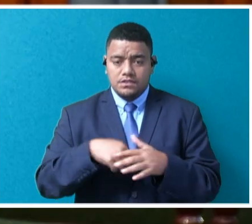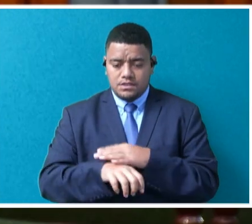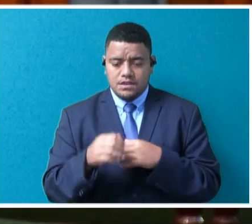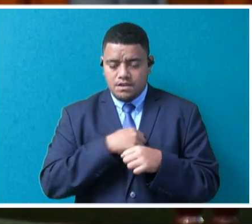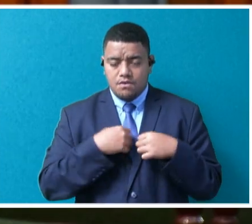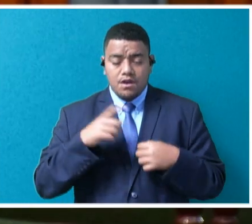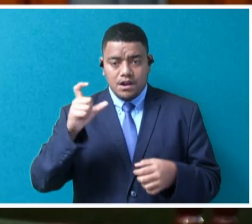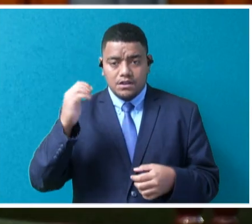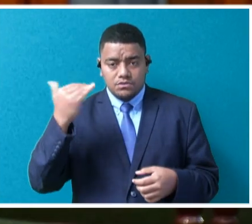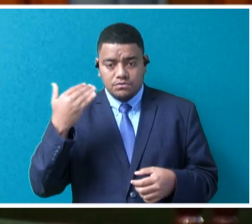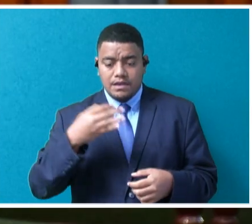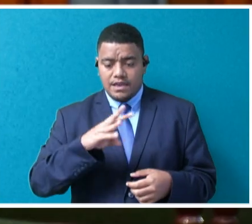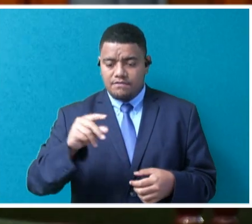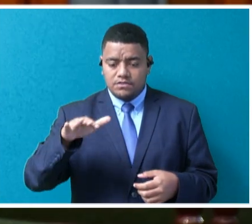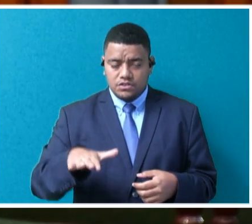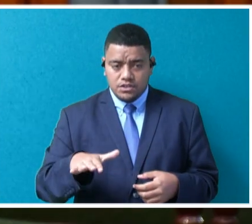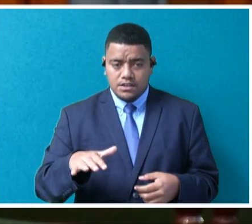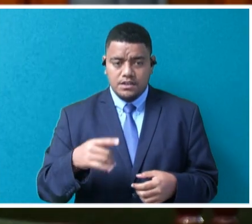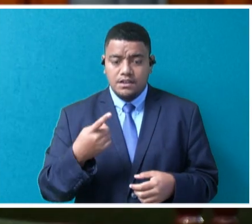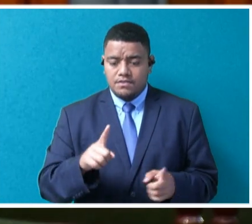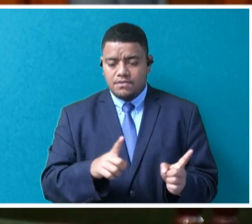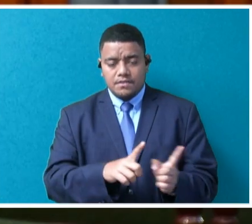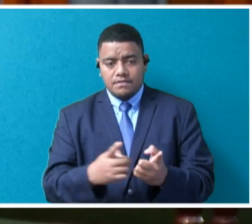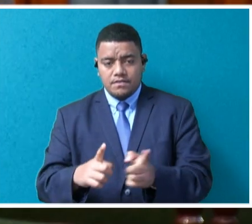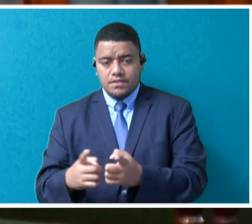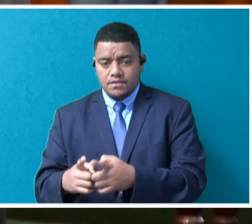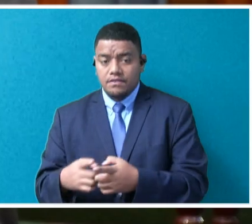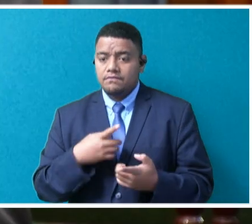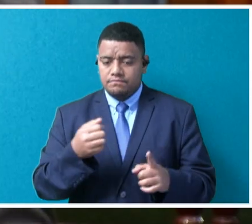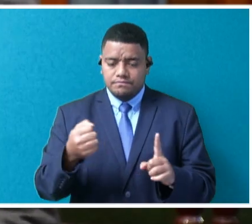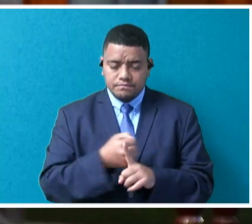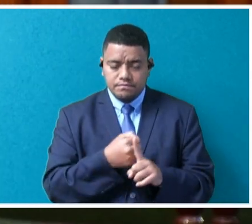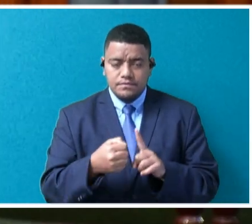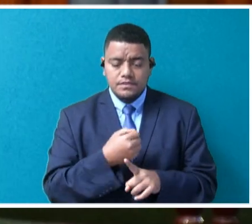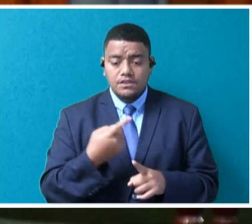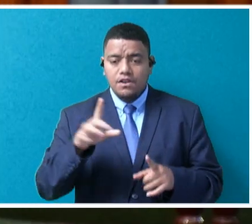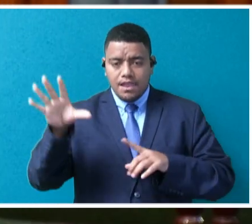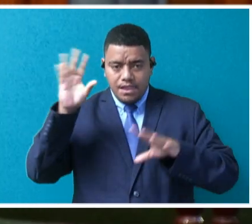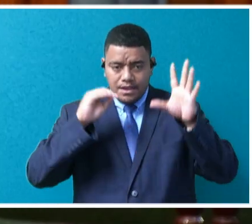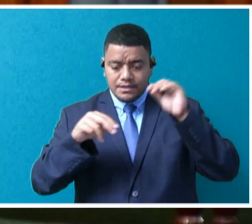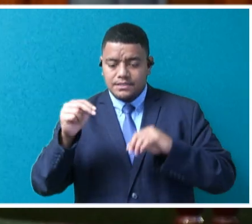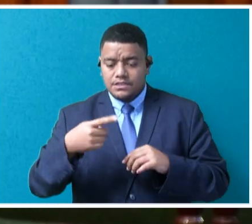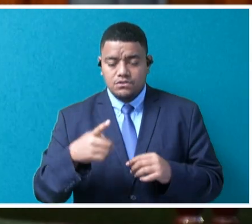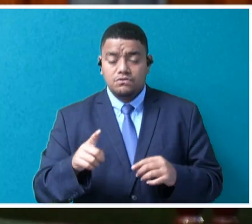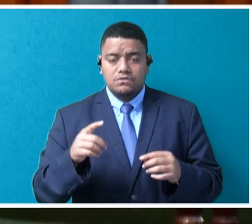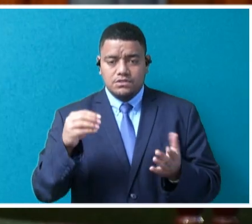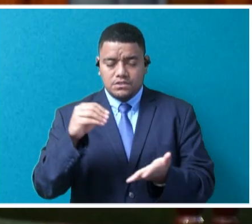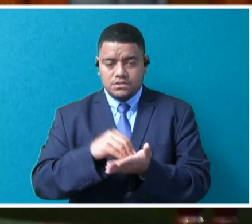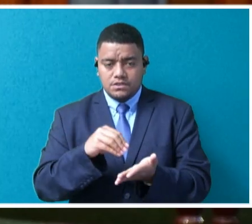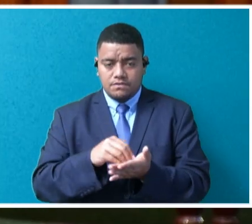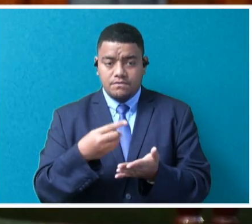classroom. Every child, regardless of background, ability, or learning, needs to deserve